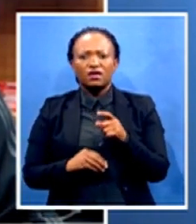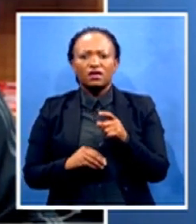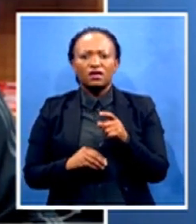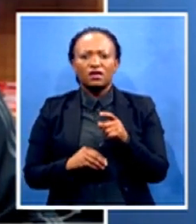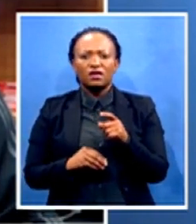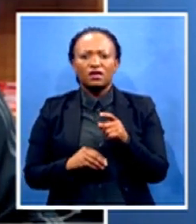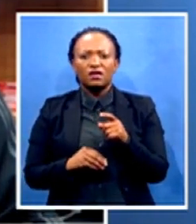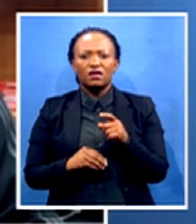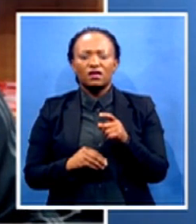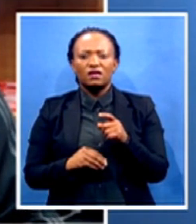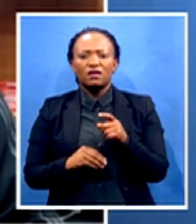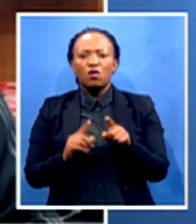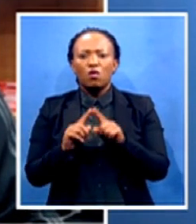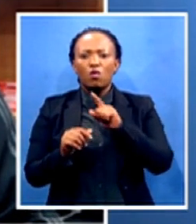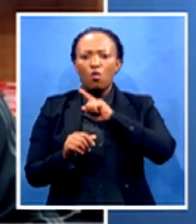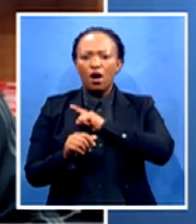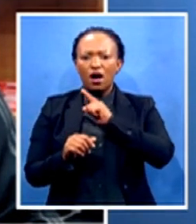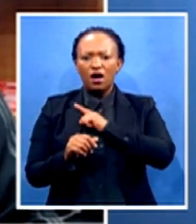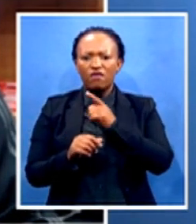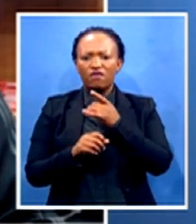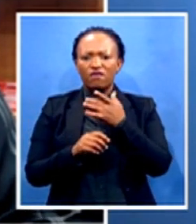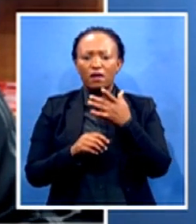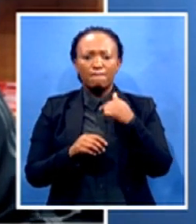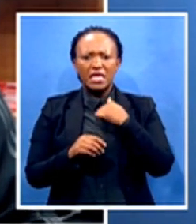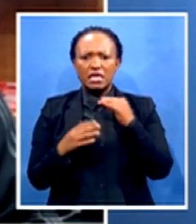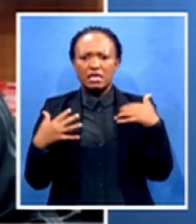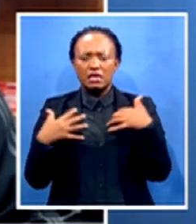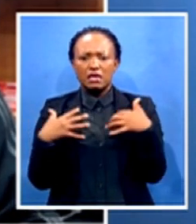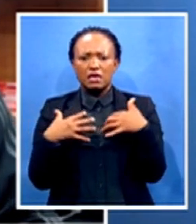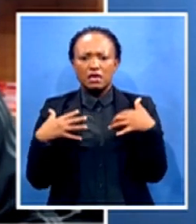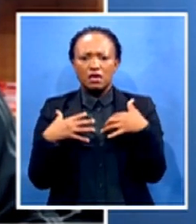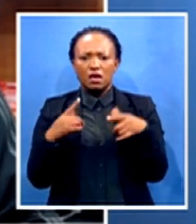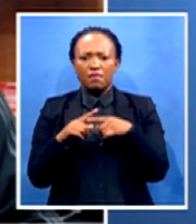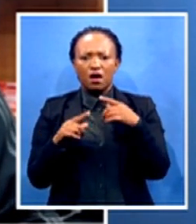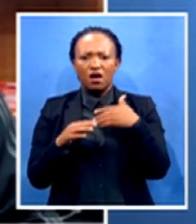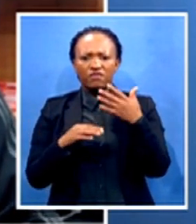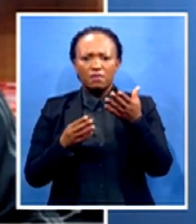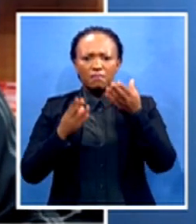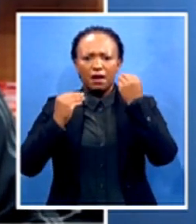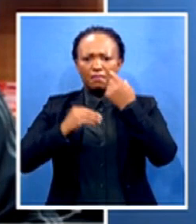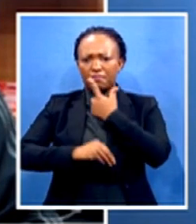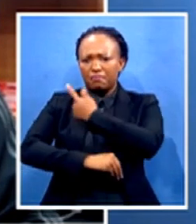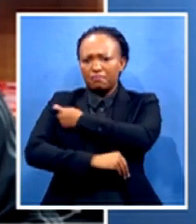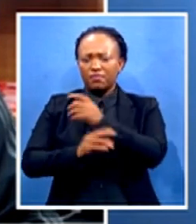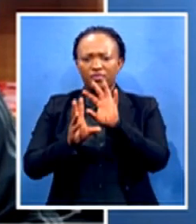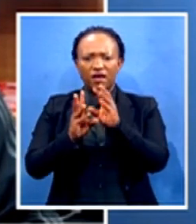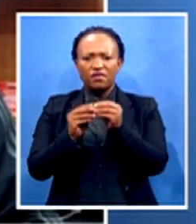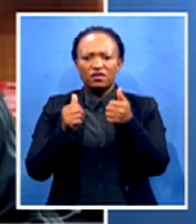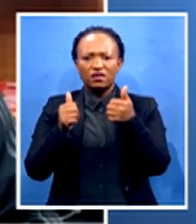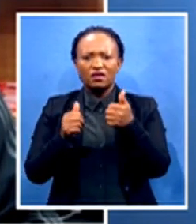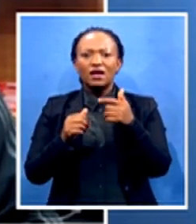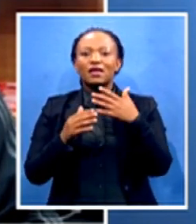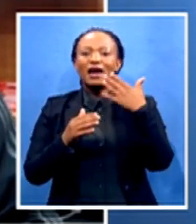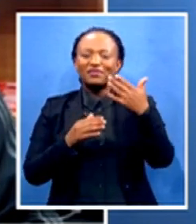horses. I was scared. But after the jab, I didn't feel anything. That's why I was celebrating after the vaccination.